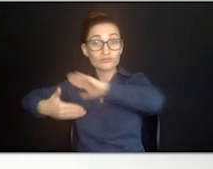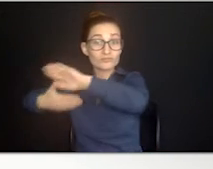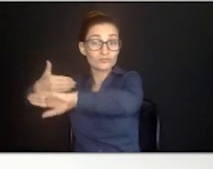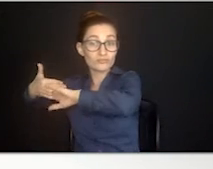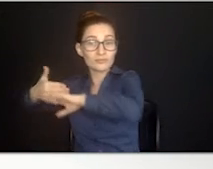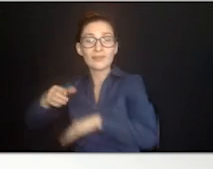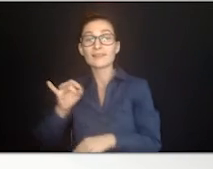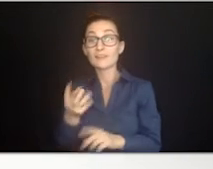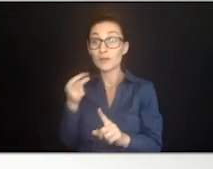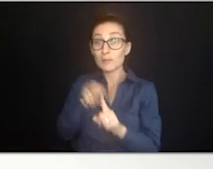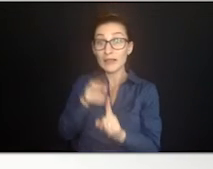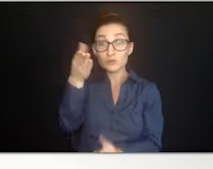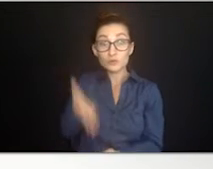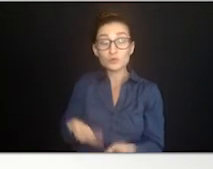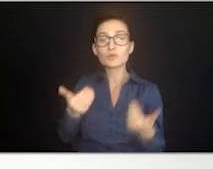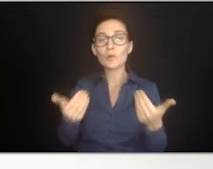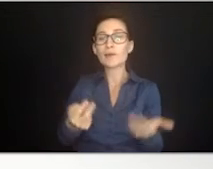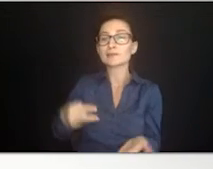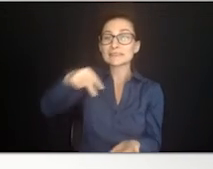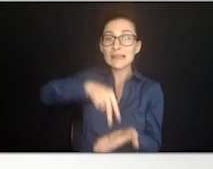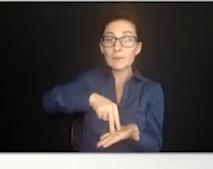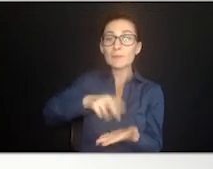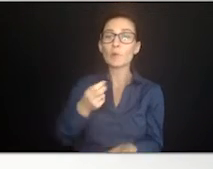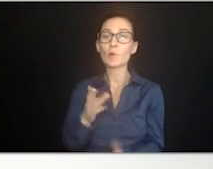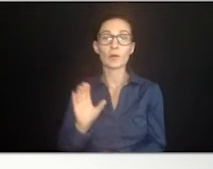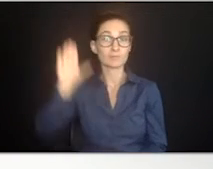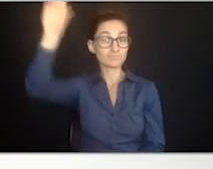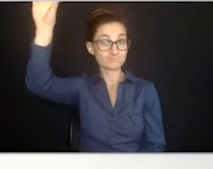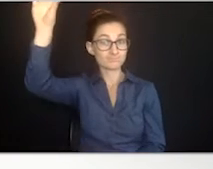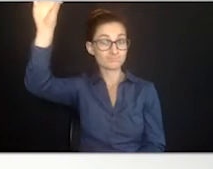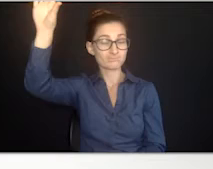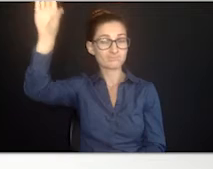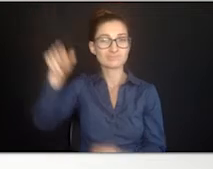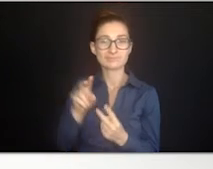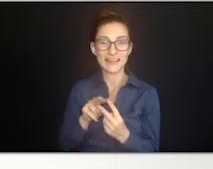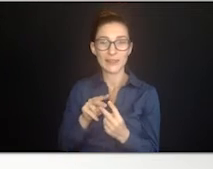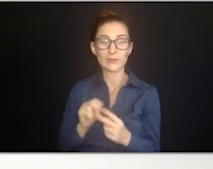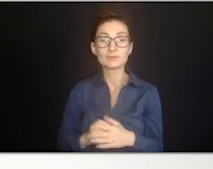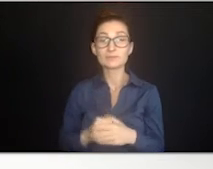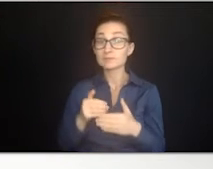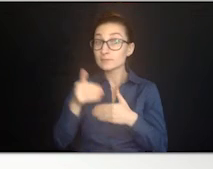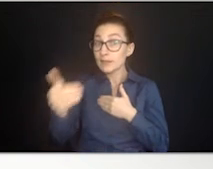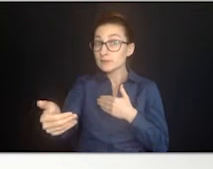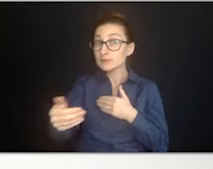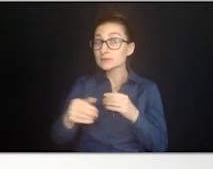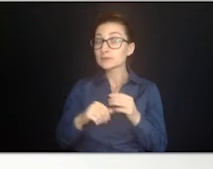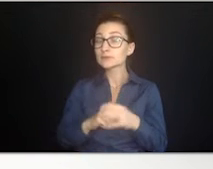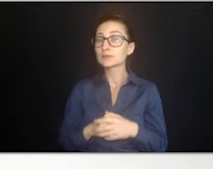want you to stand up. If you're not able to stand up, raise your hands high. Okay, so this next one,